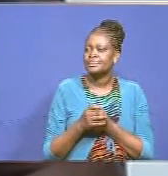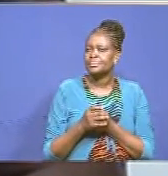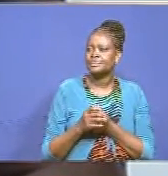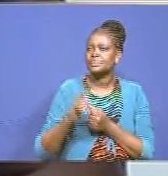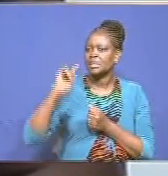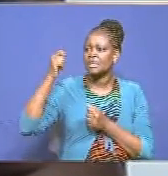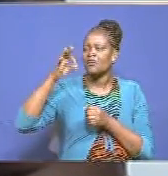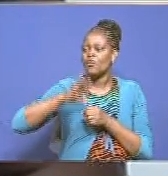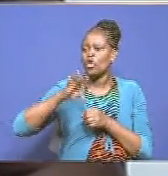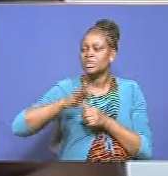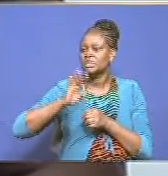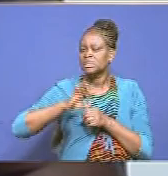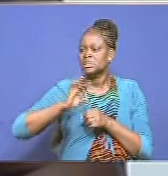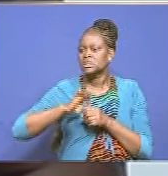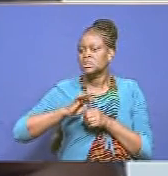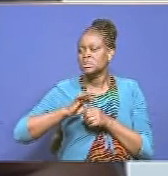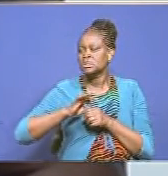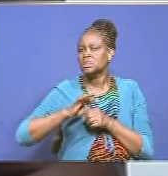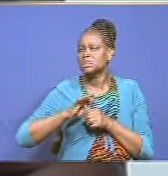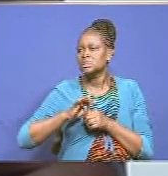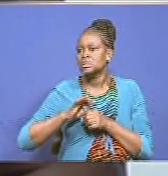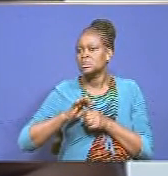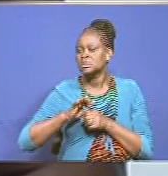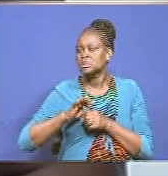Kenyans voted the orange,